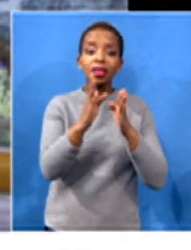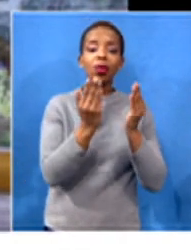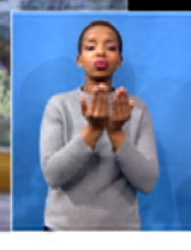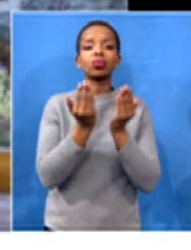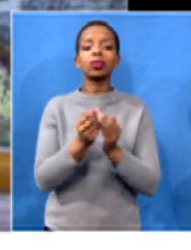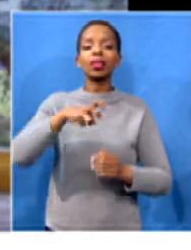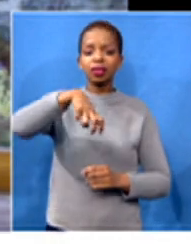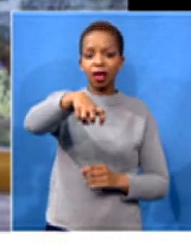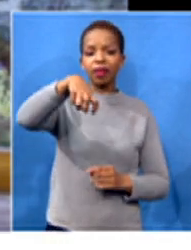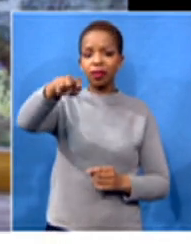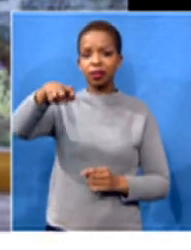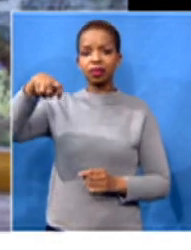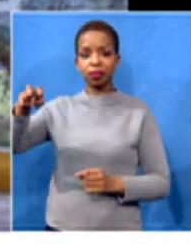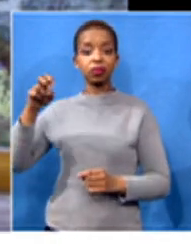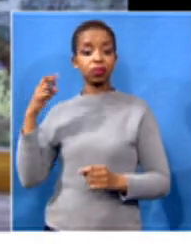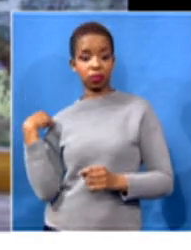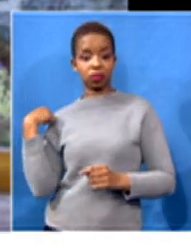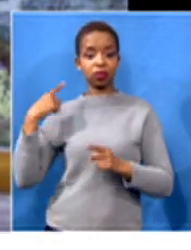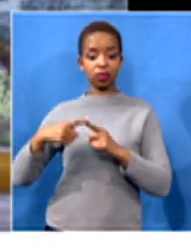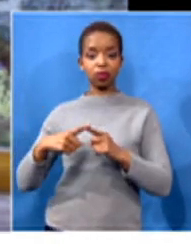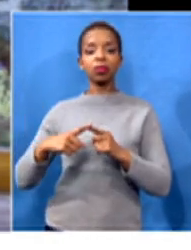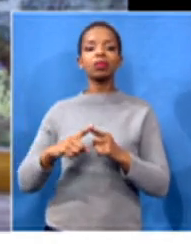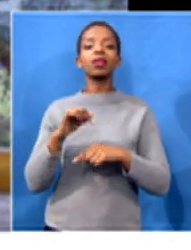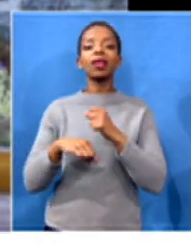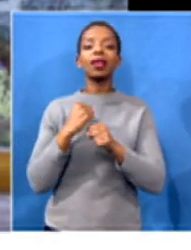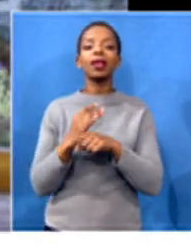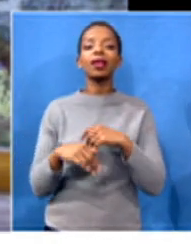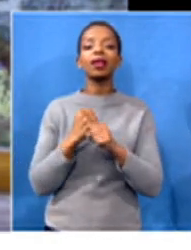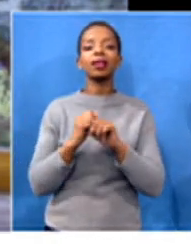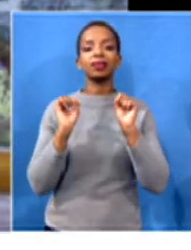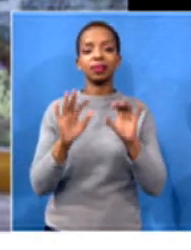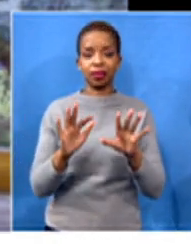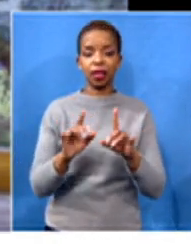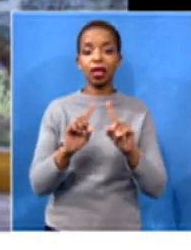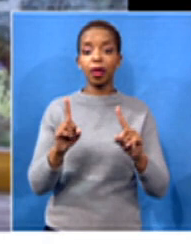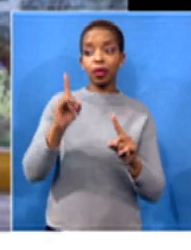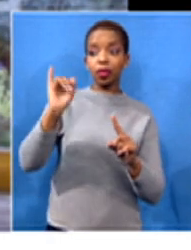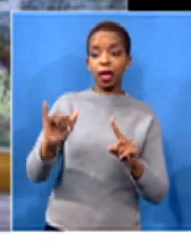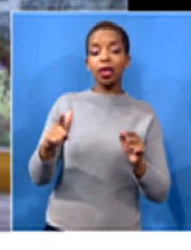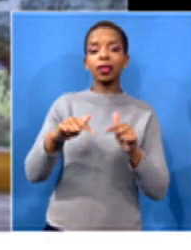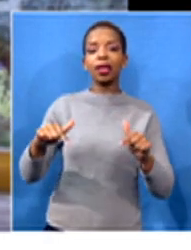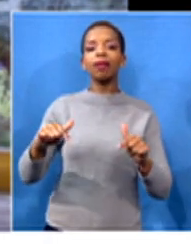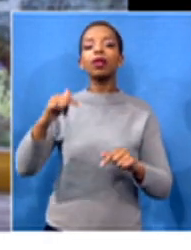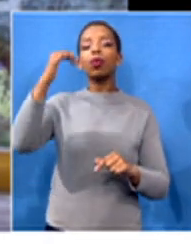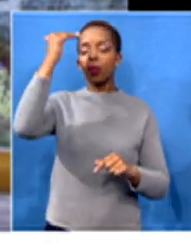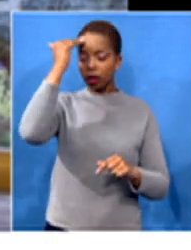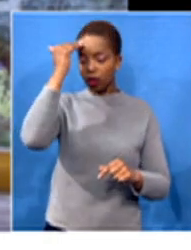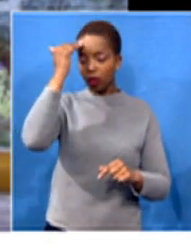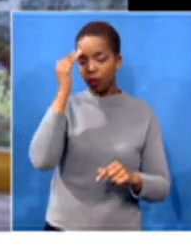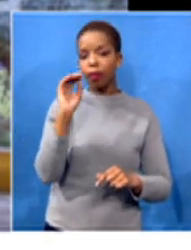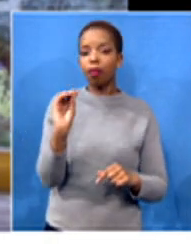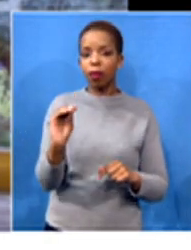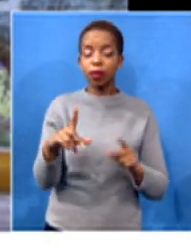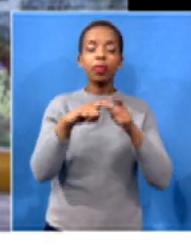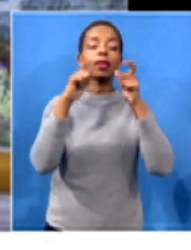past decade. So on that level, there's been progress. But as we know that there are huge quality issues. And so